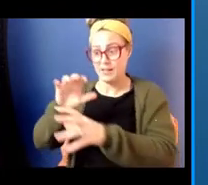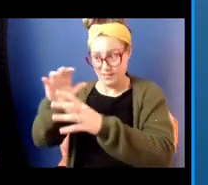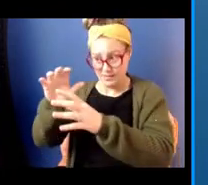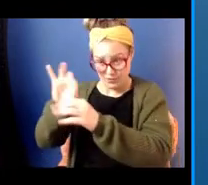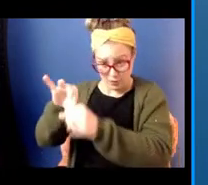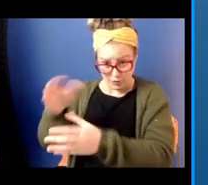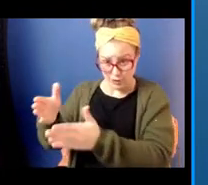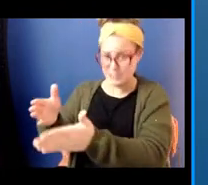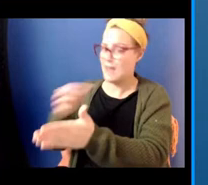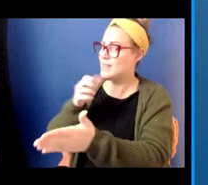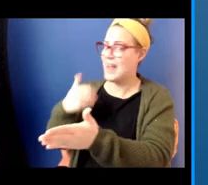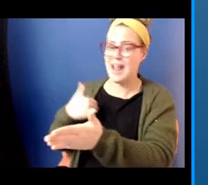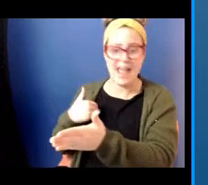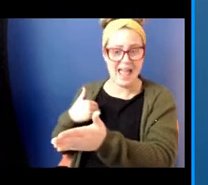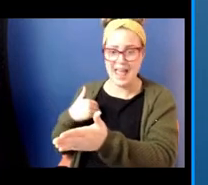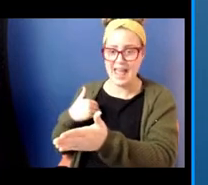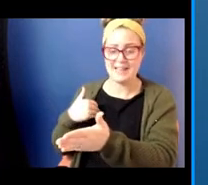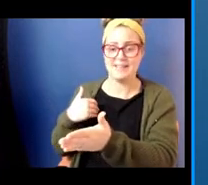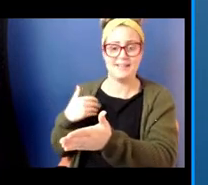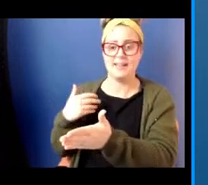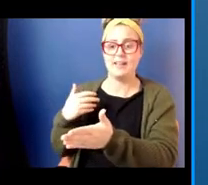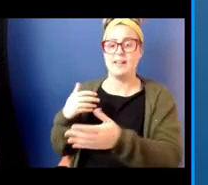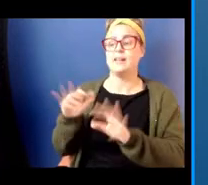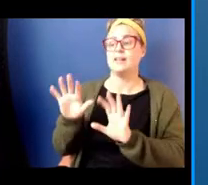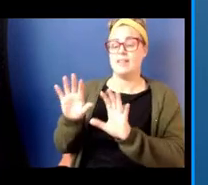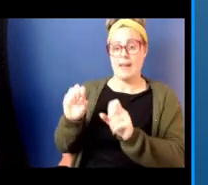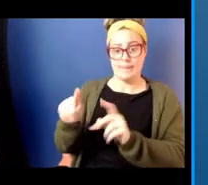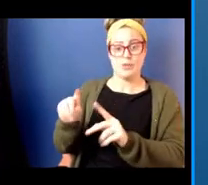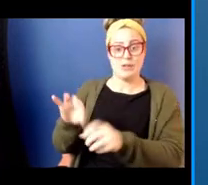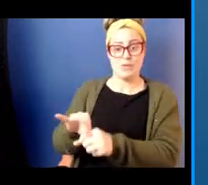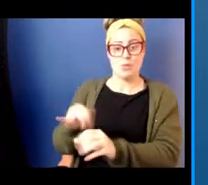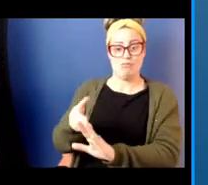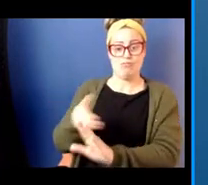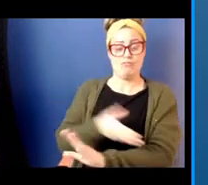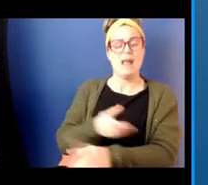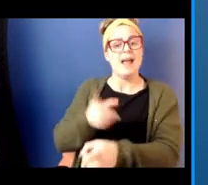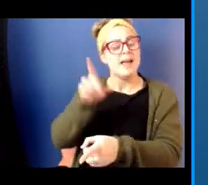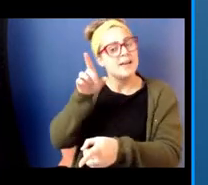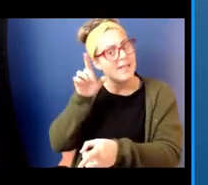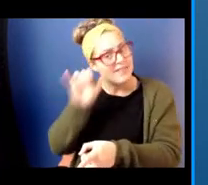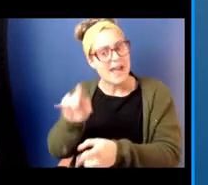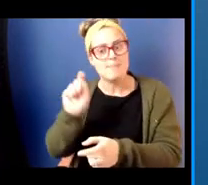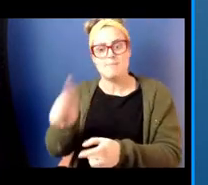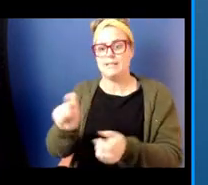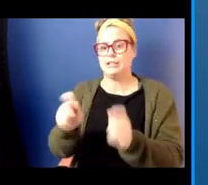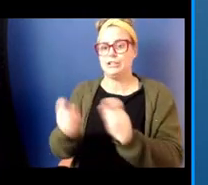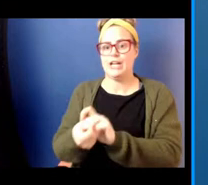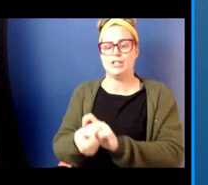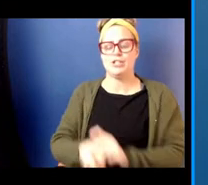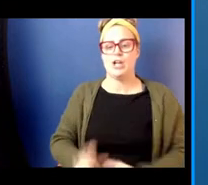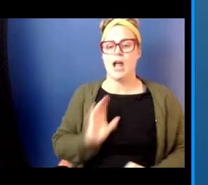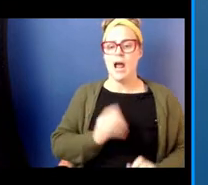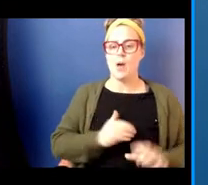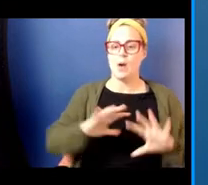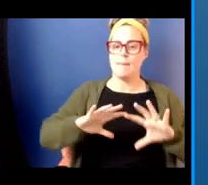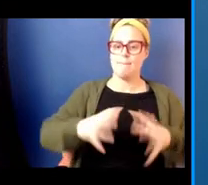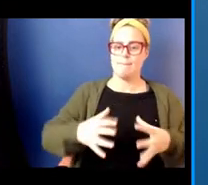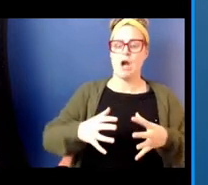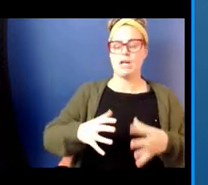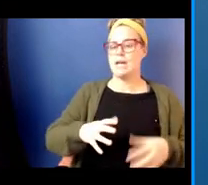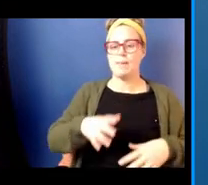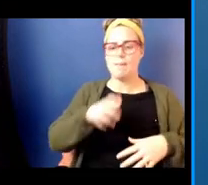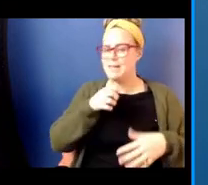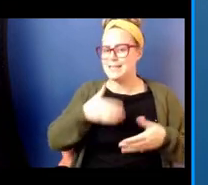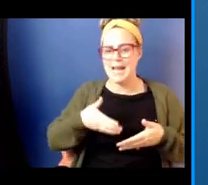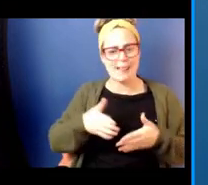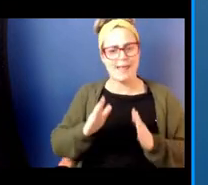it must change our party should no longer allow caucuses as part of our nominating process we are